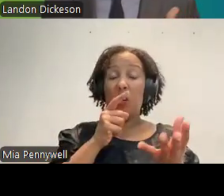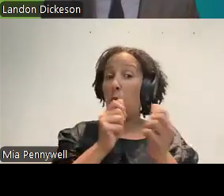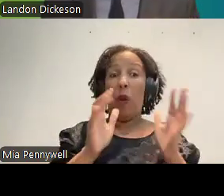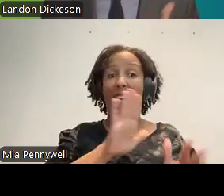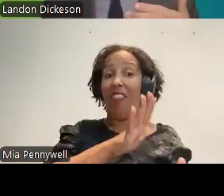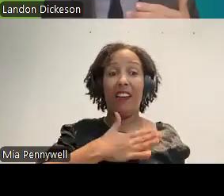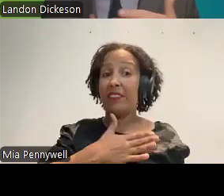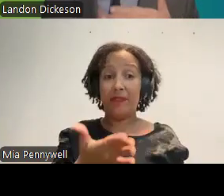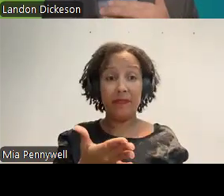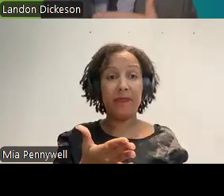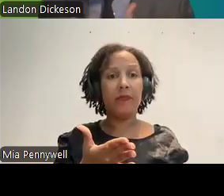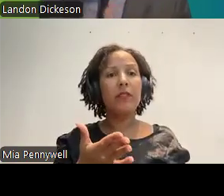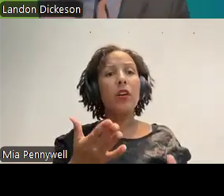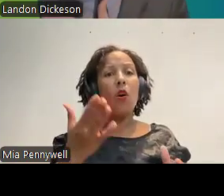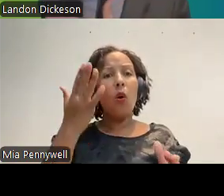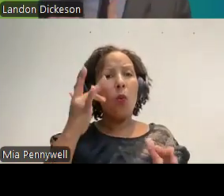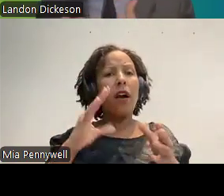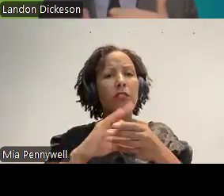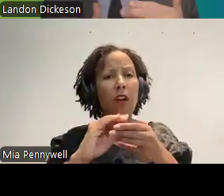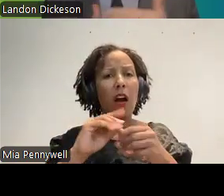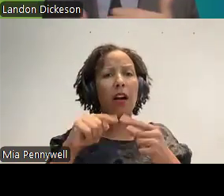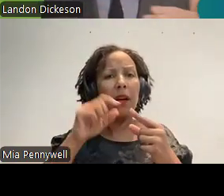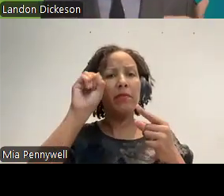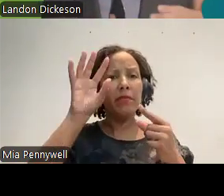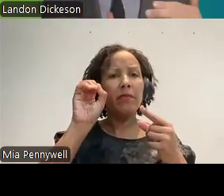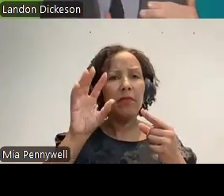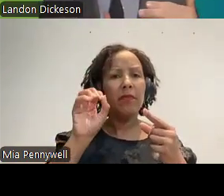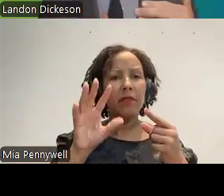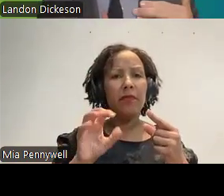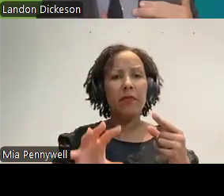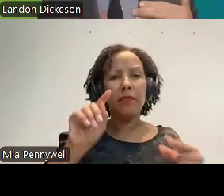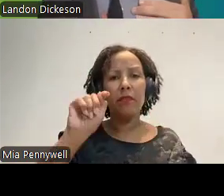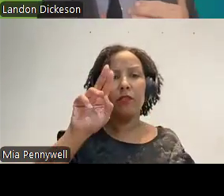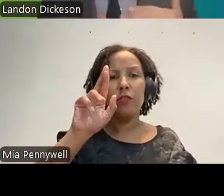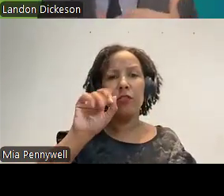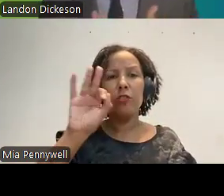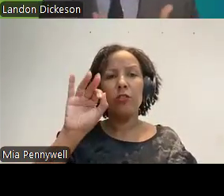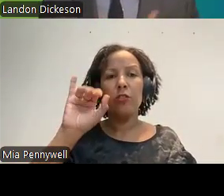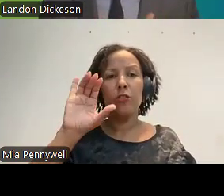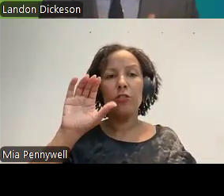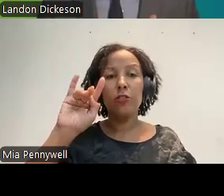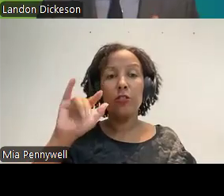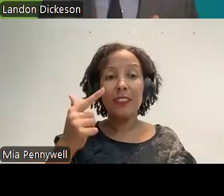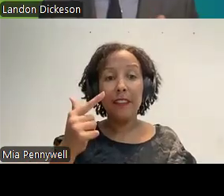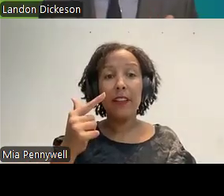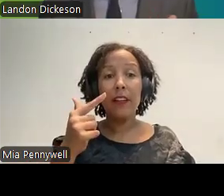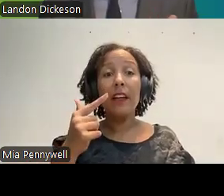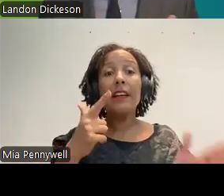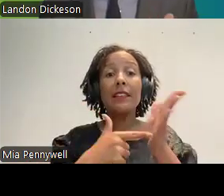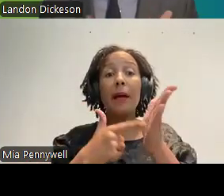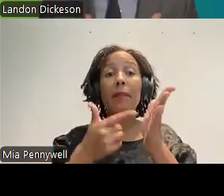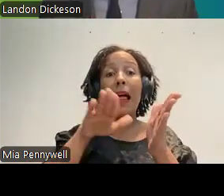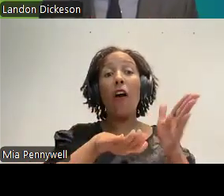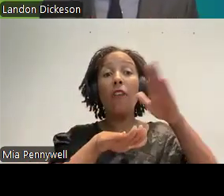part of the reason I spoke through them all, or both of them rather, is that they often overlap. And we have seen that